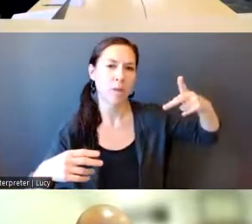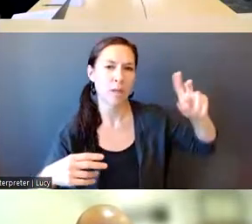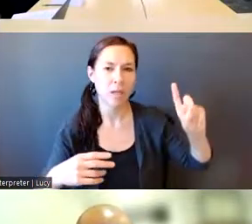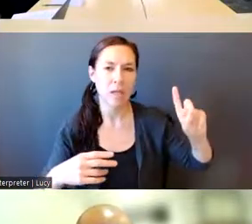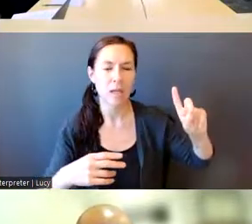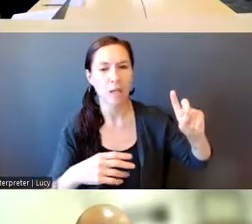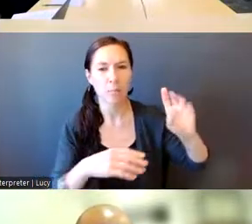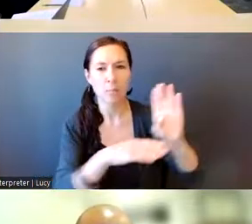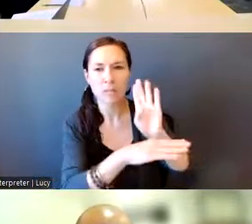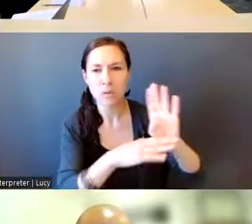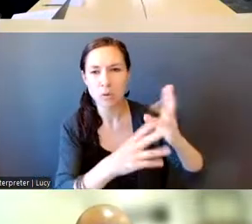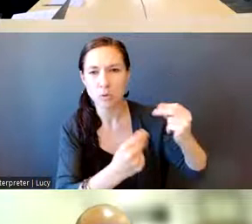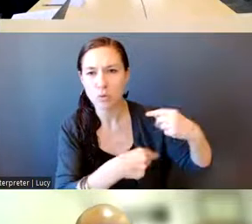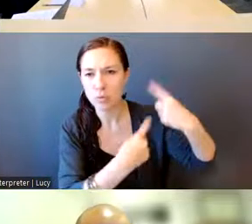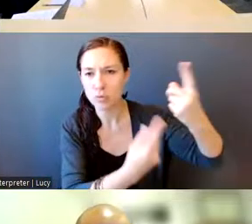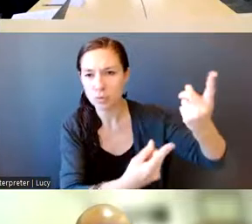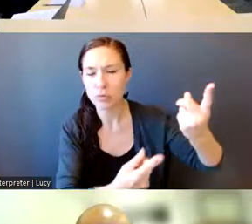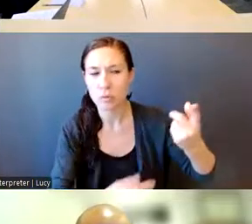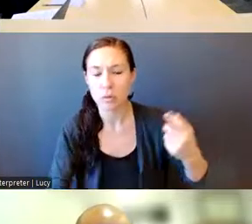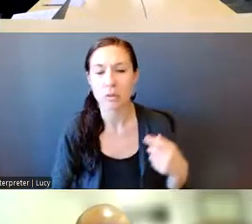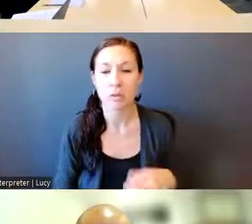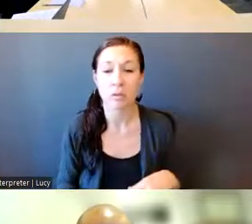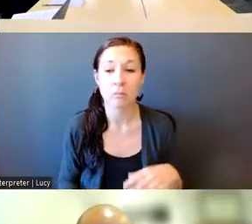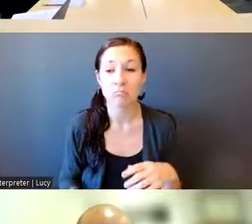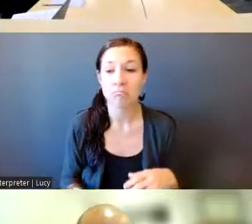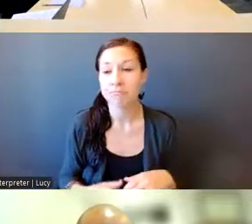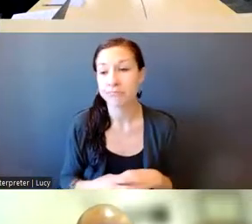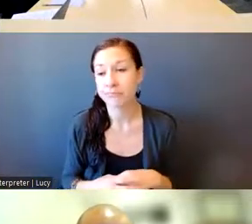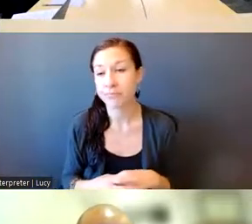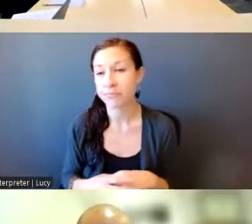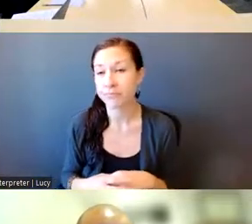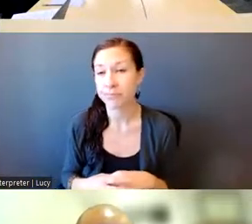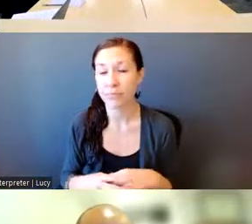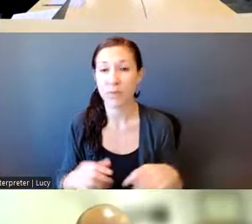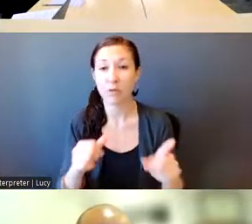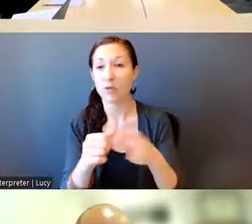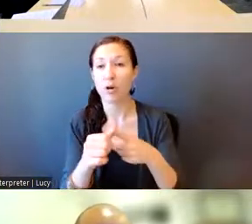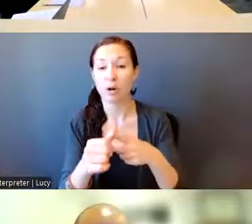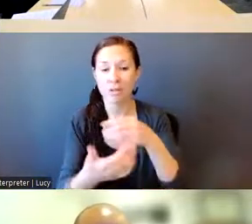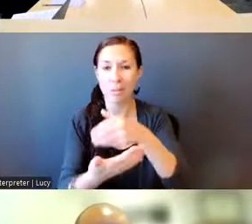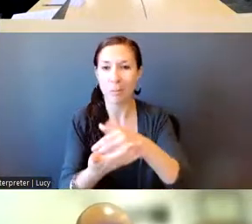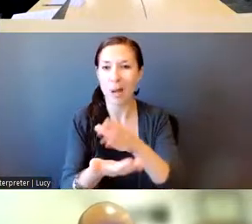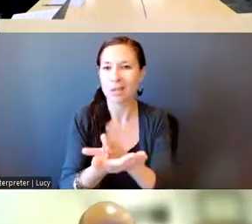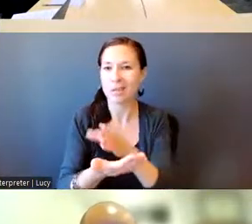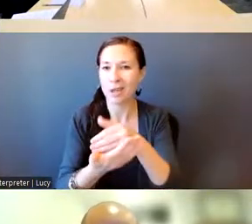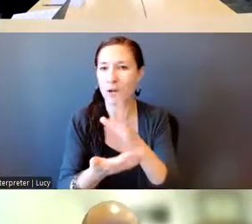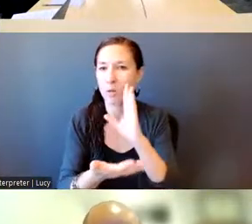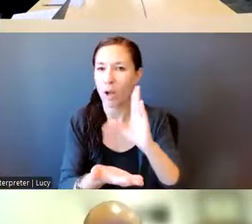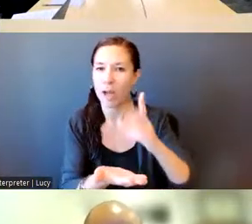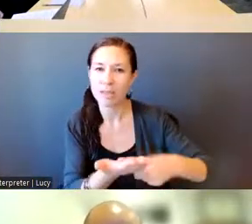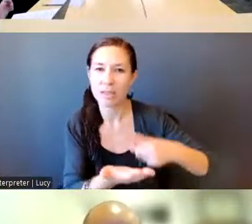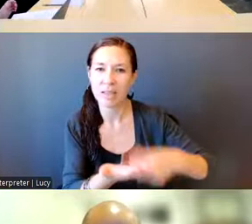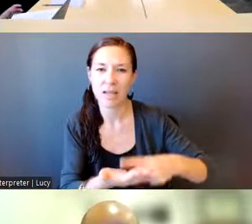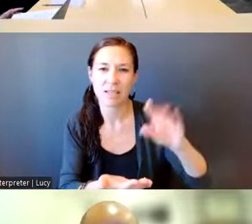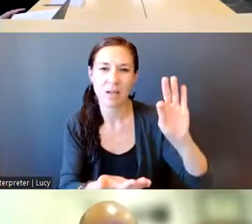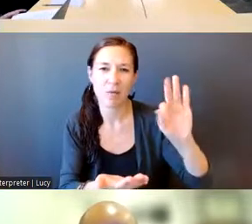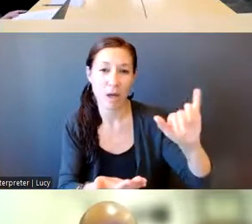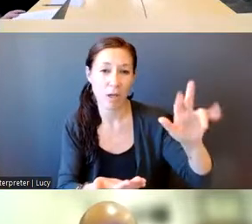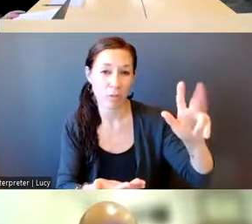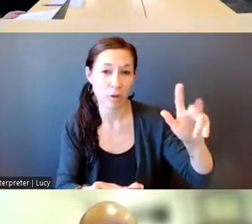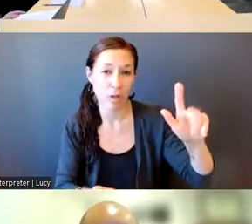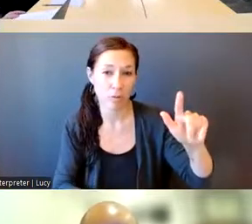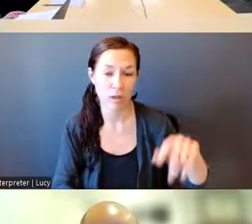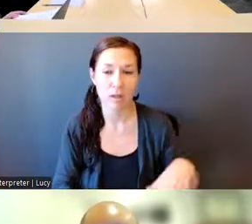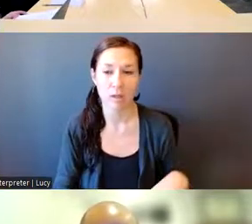And so with that, we'll start with the budget for FY23. When we